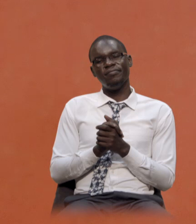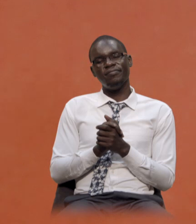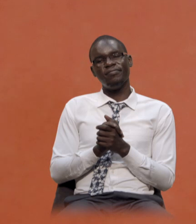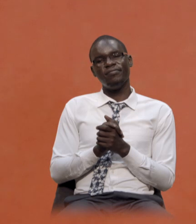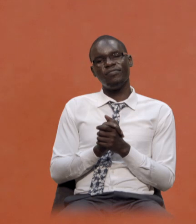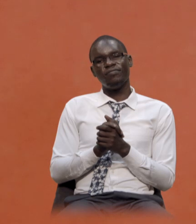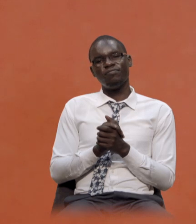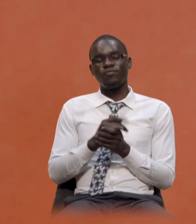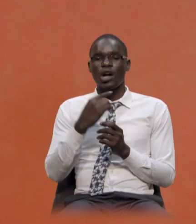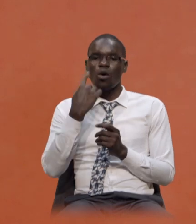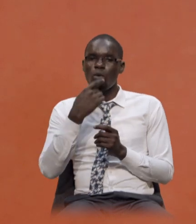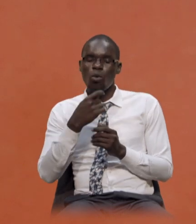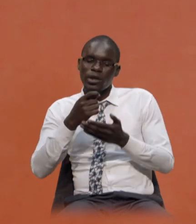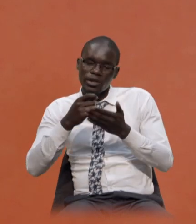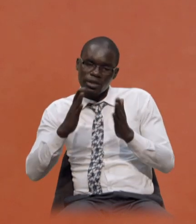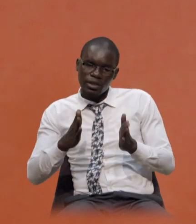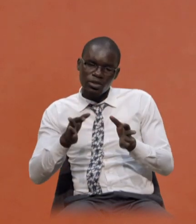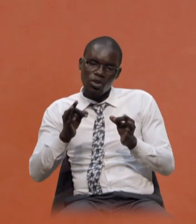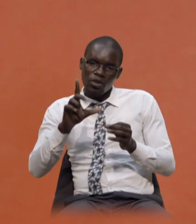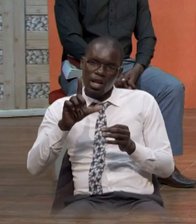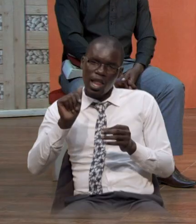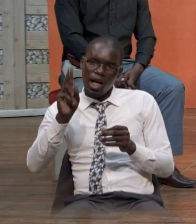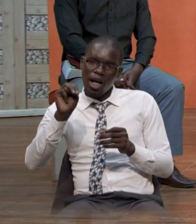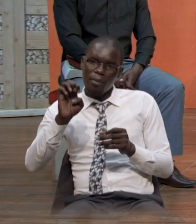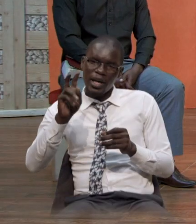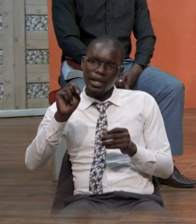Mm-hmm. Who is the author of the Book of Lamentations?